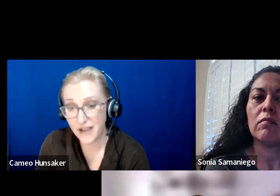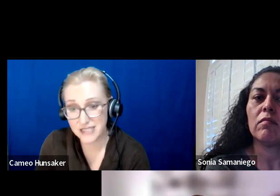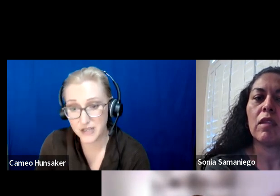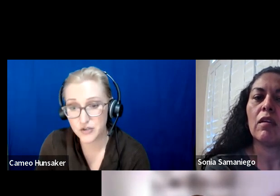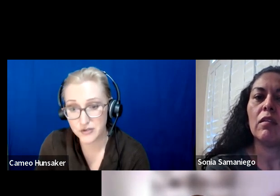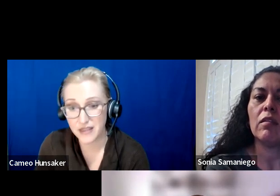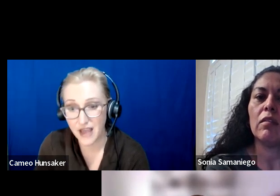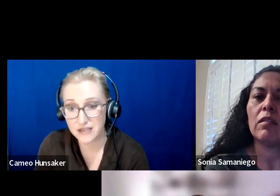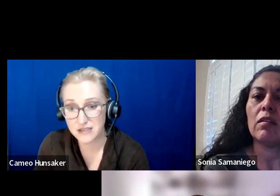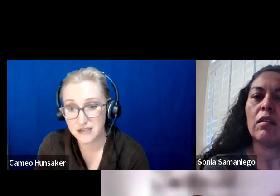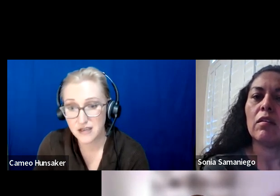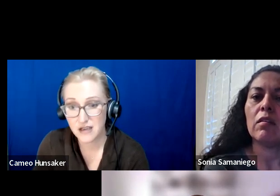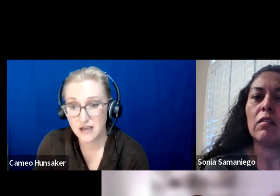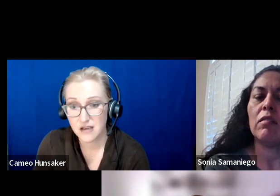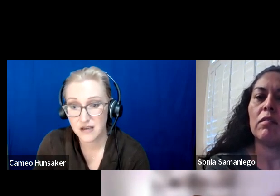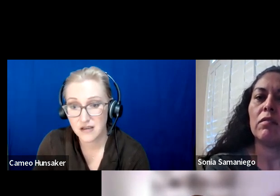we've had some issues with that.